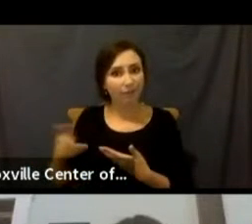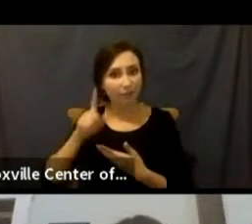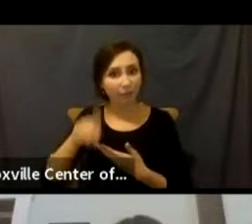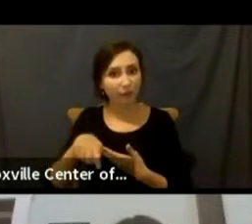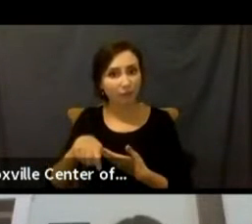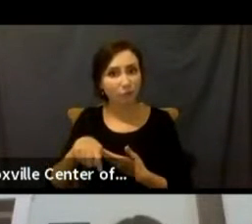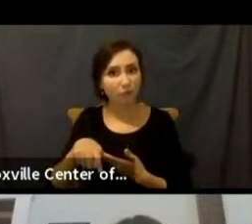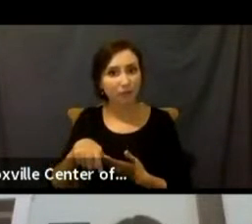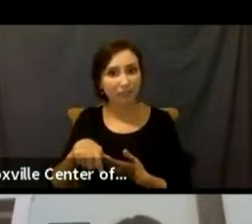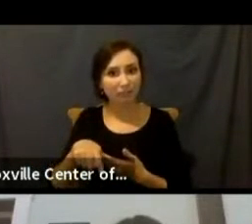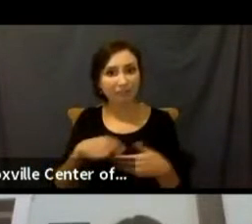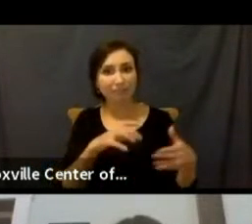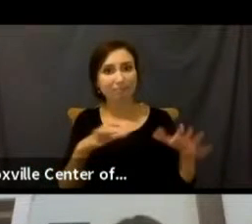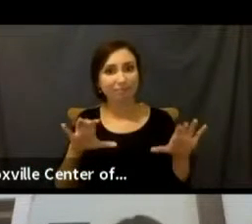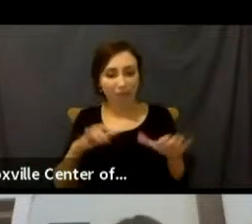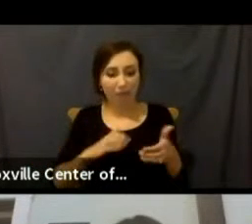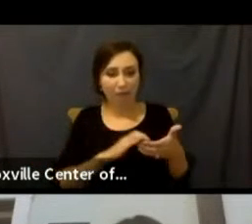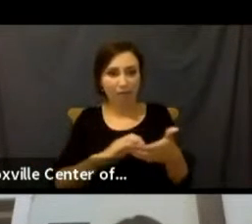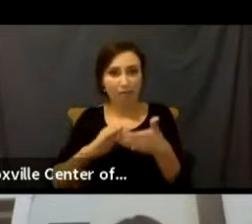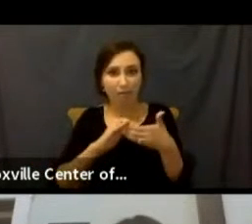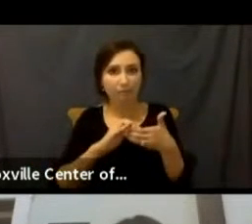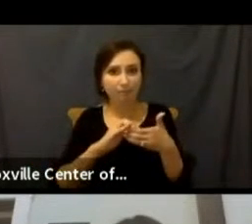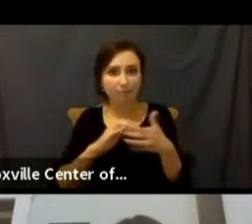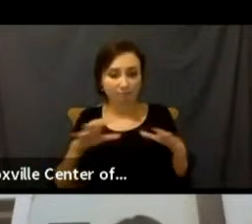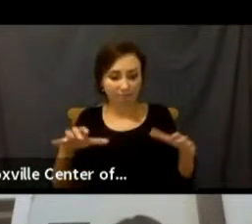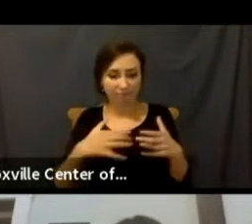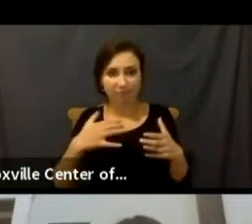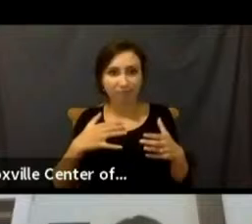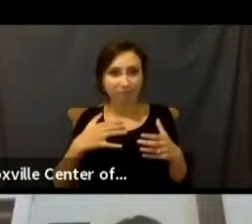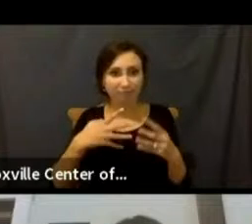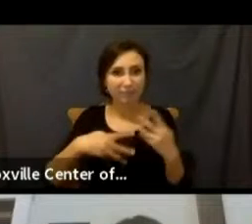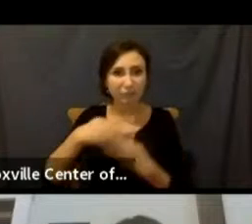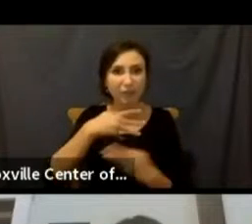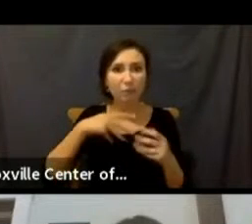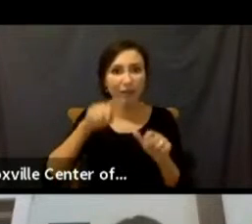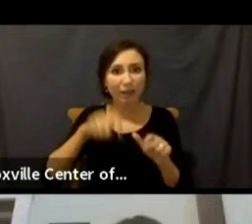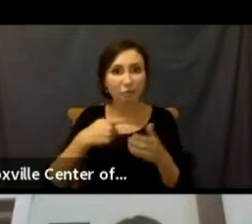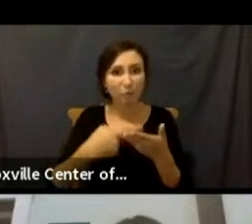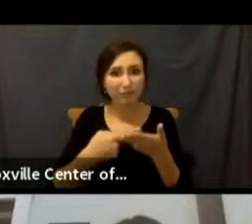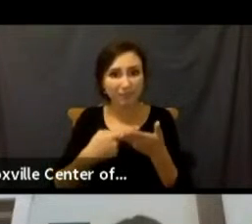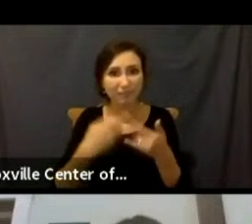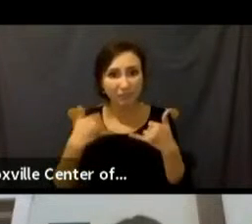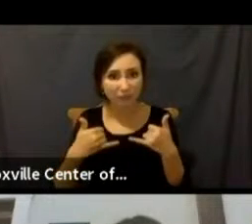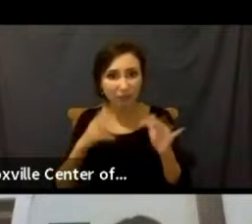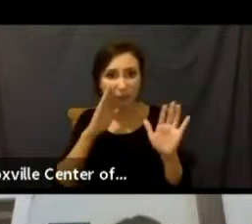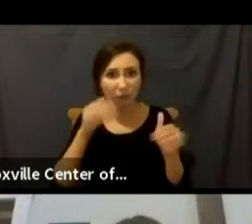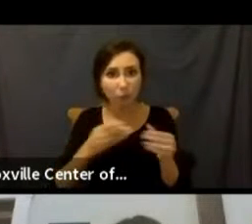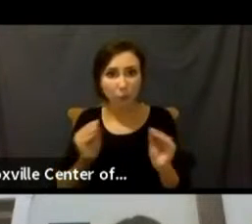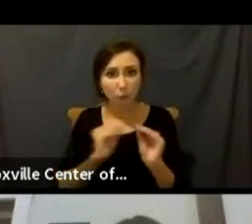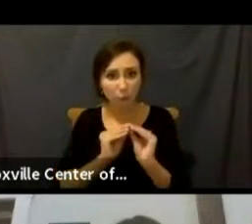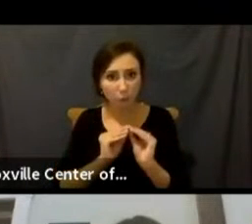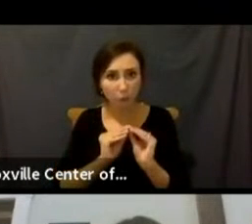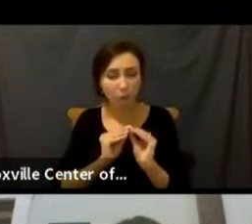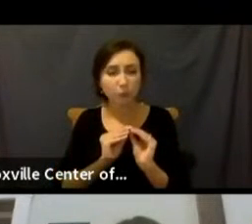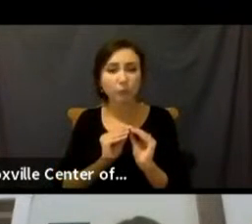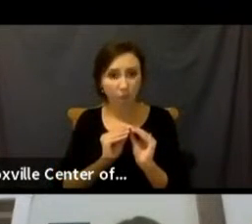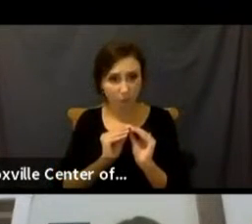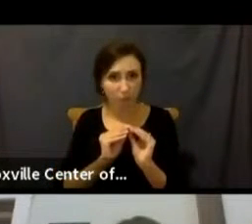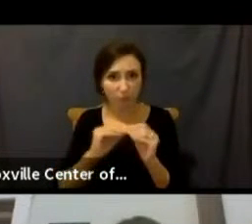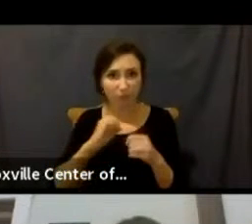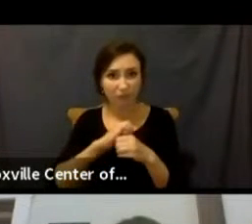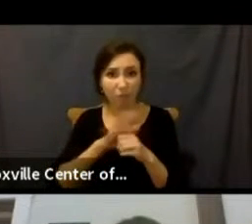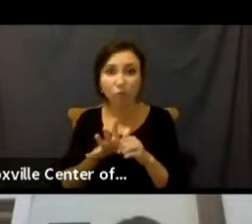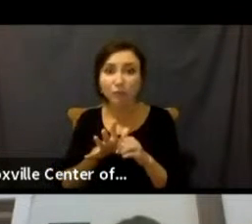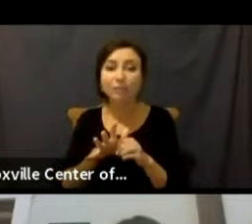a collective society talking about right this second. I mean, the focus more on the pandemic